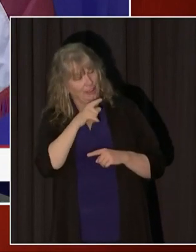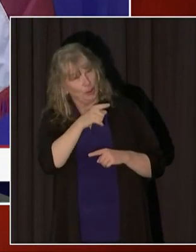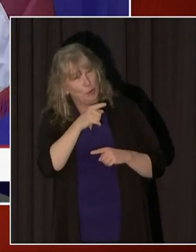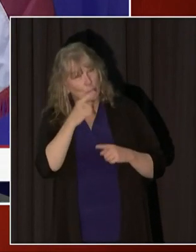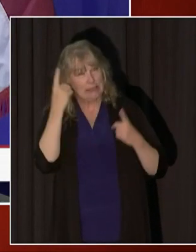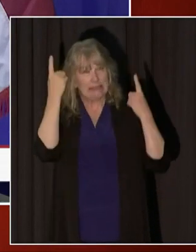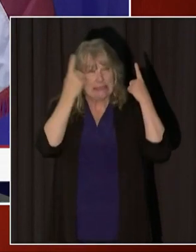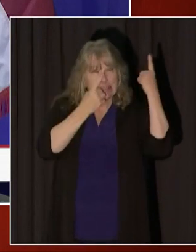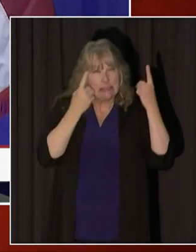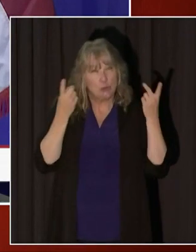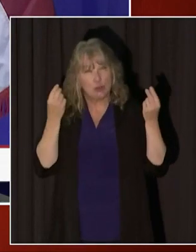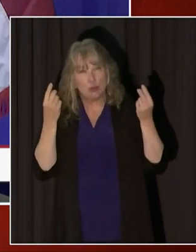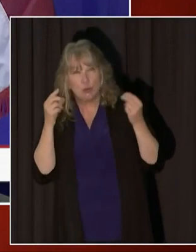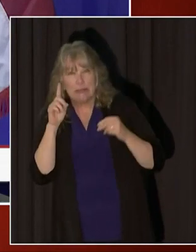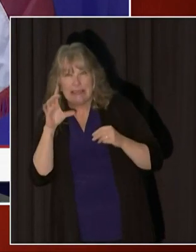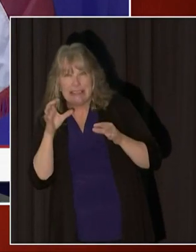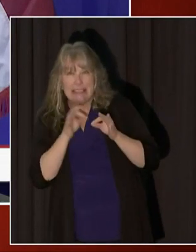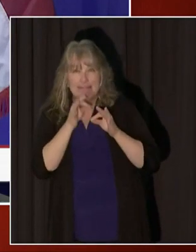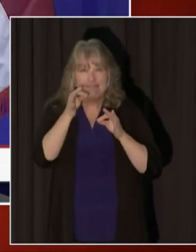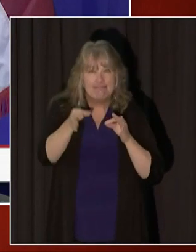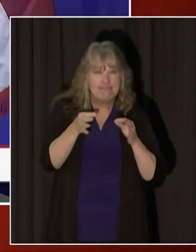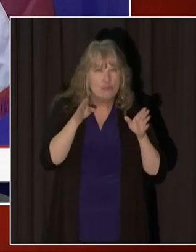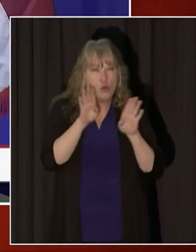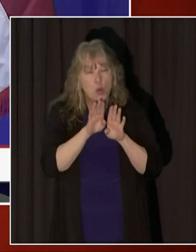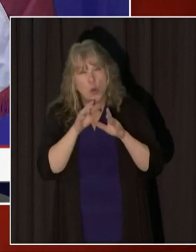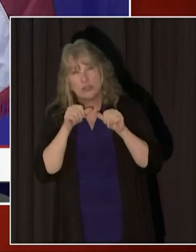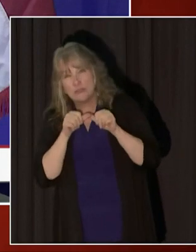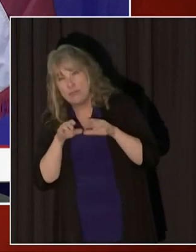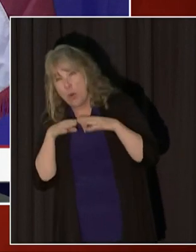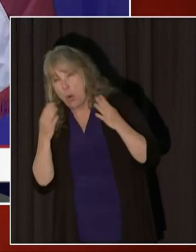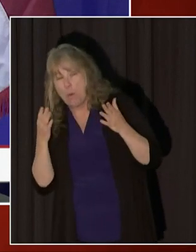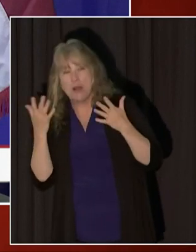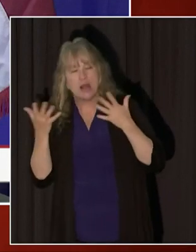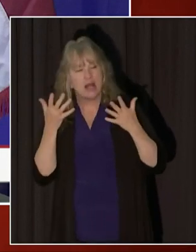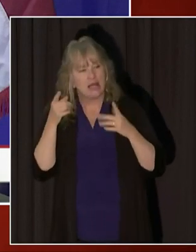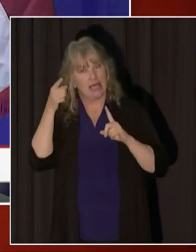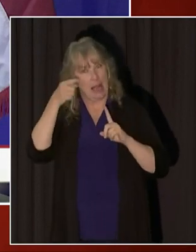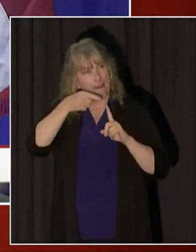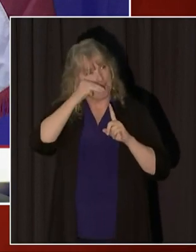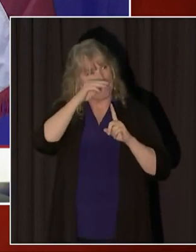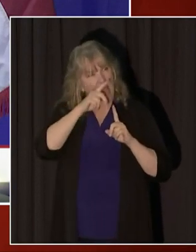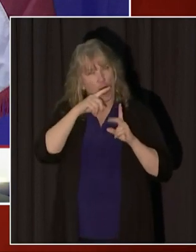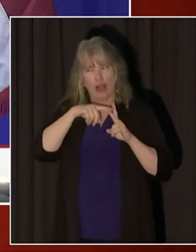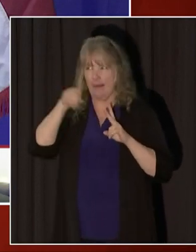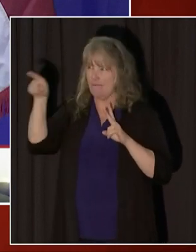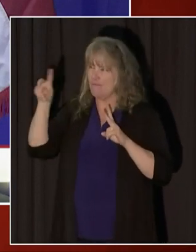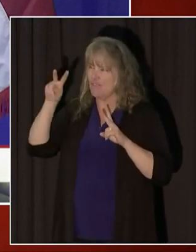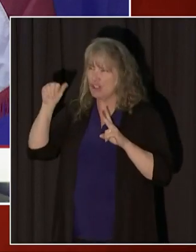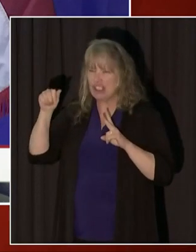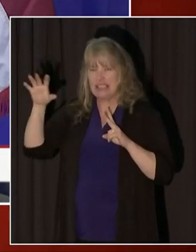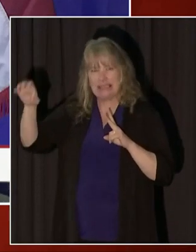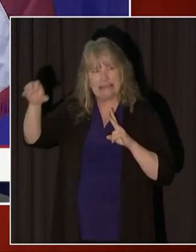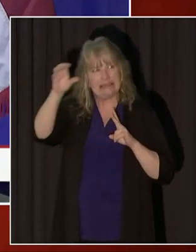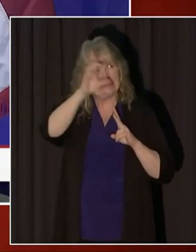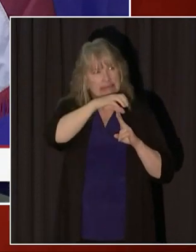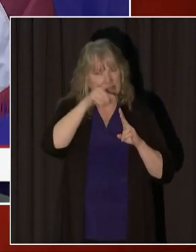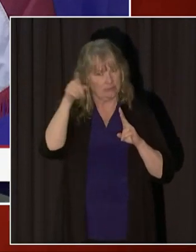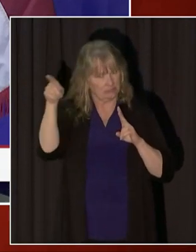and did the situation in the Maryland and Virginia suburbs where they're, I guess, extending